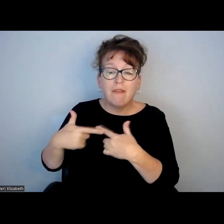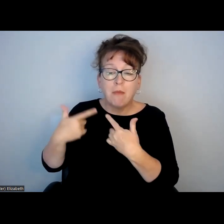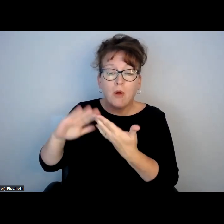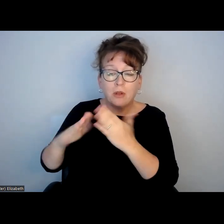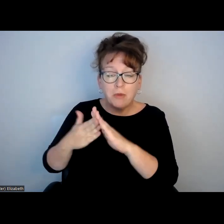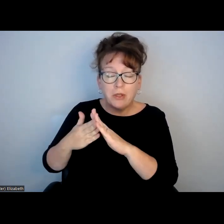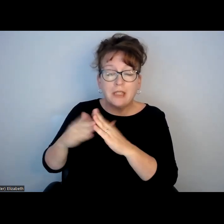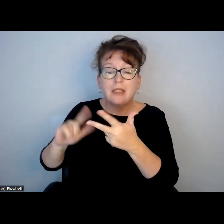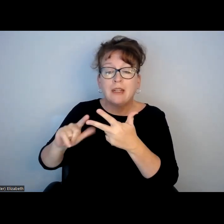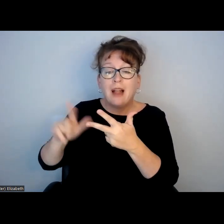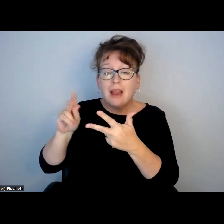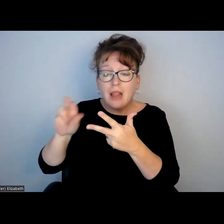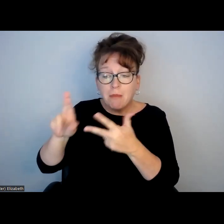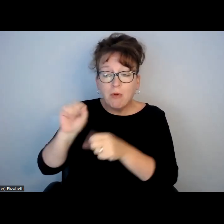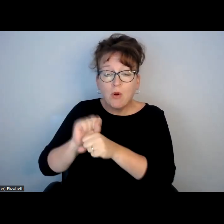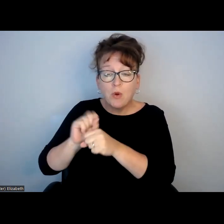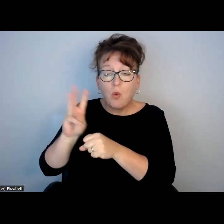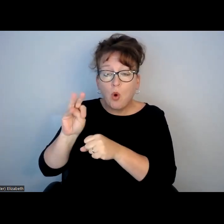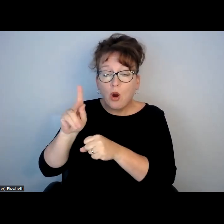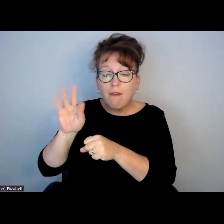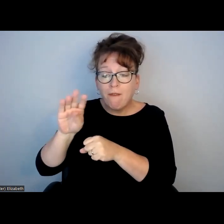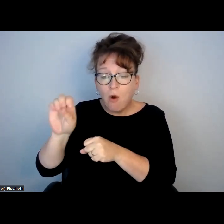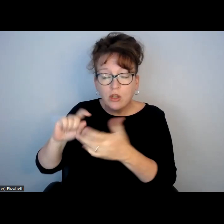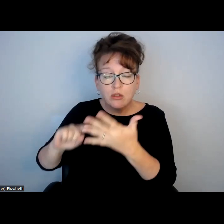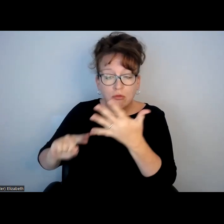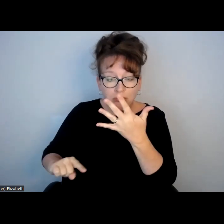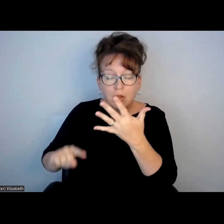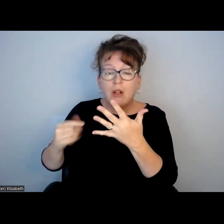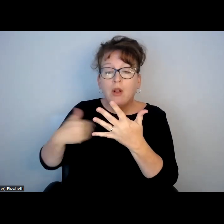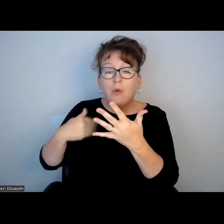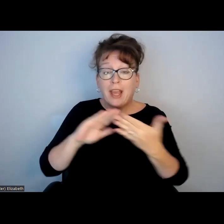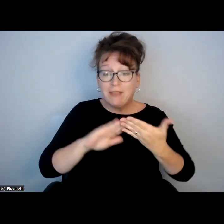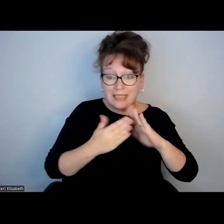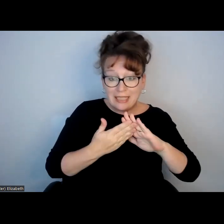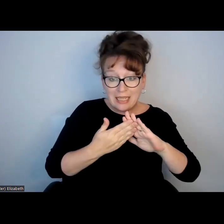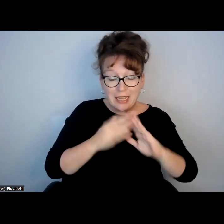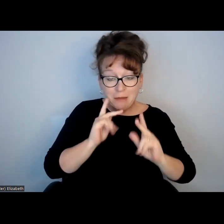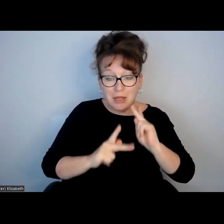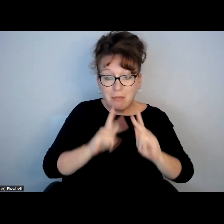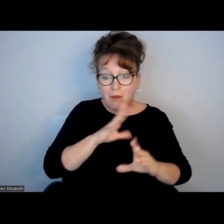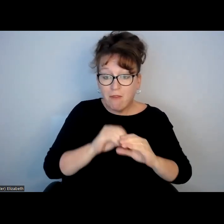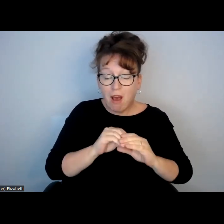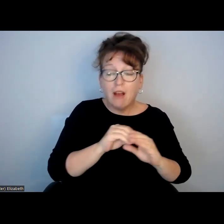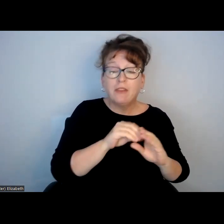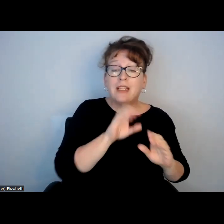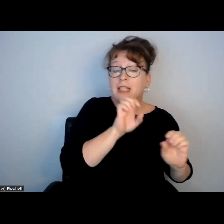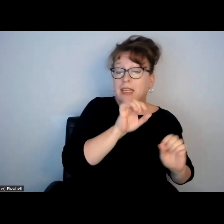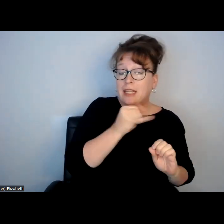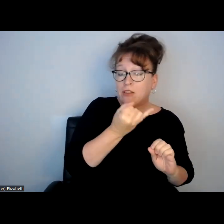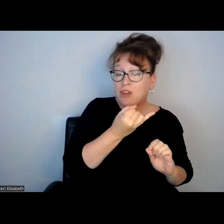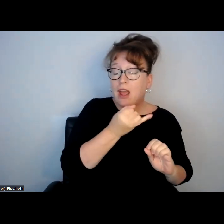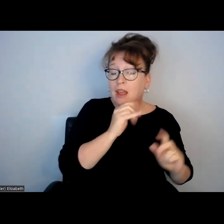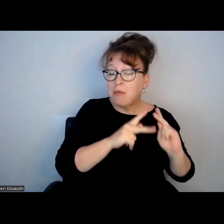and workforce development. We have representatives there. We have municipal interests that are represented. We have environmental justice organizations that are represented. We